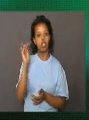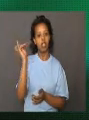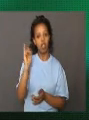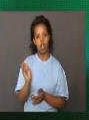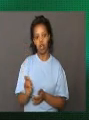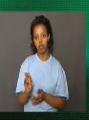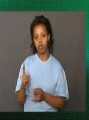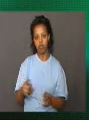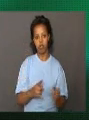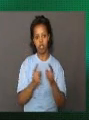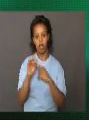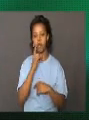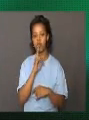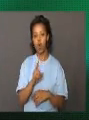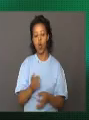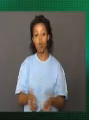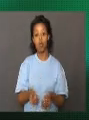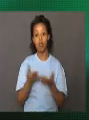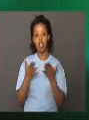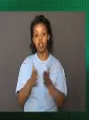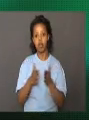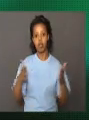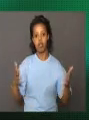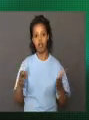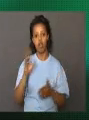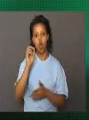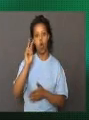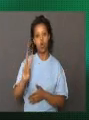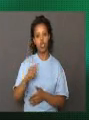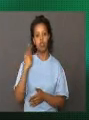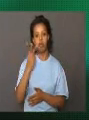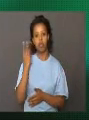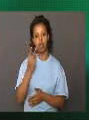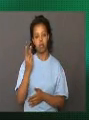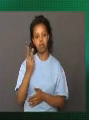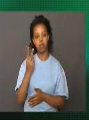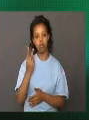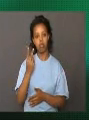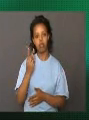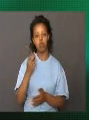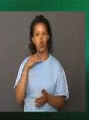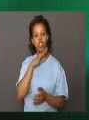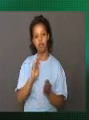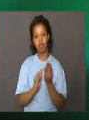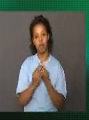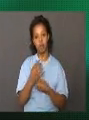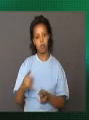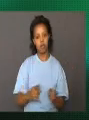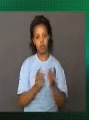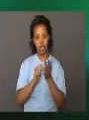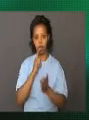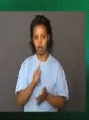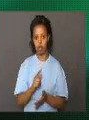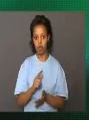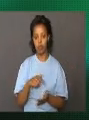is a widely used aerobic method to filter sewage. Similar